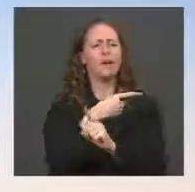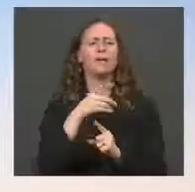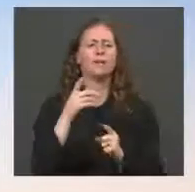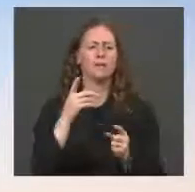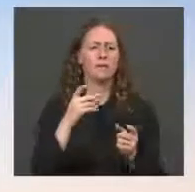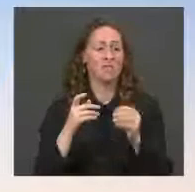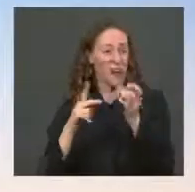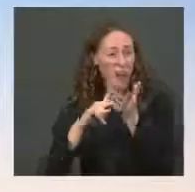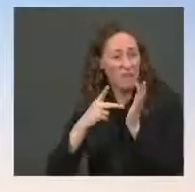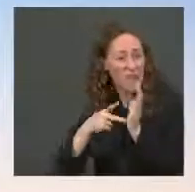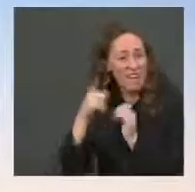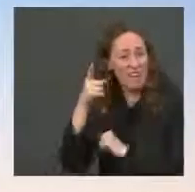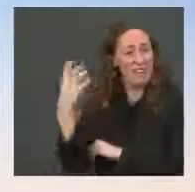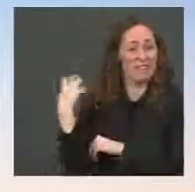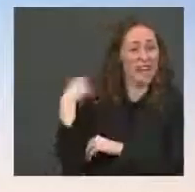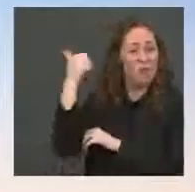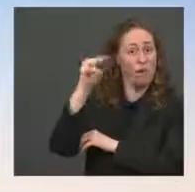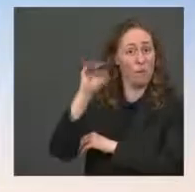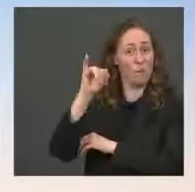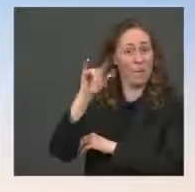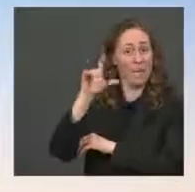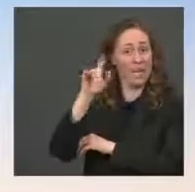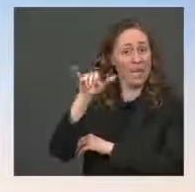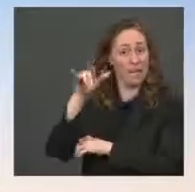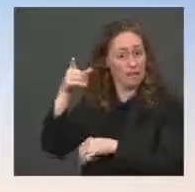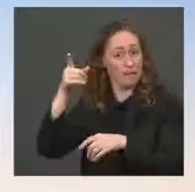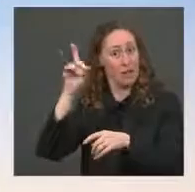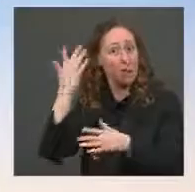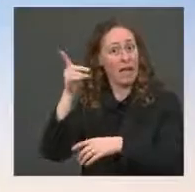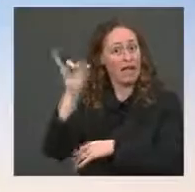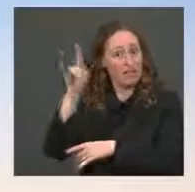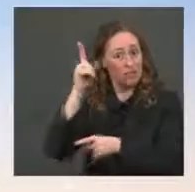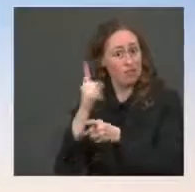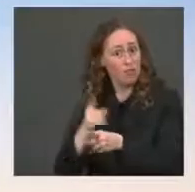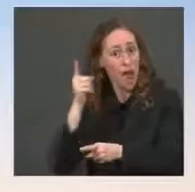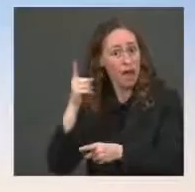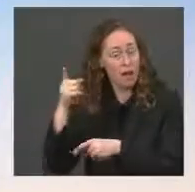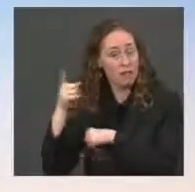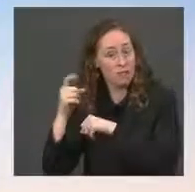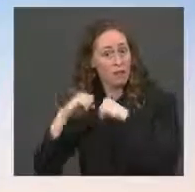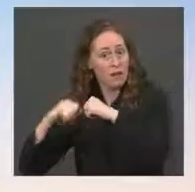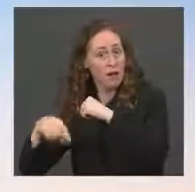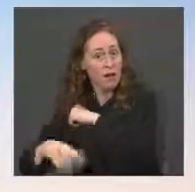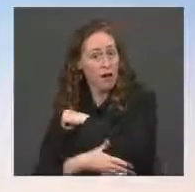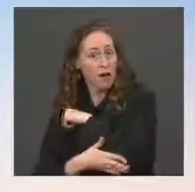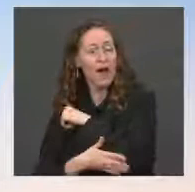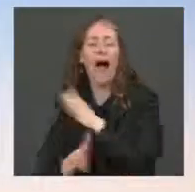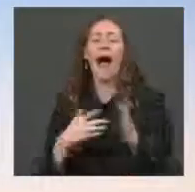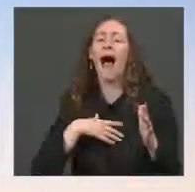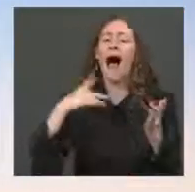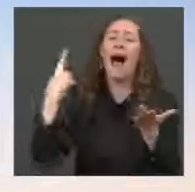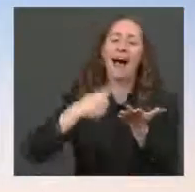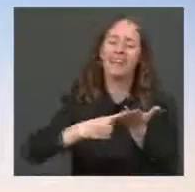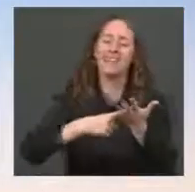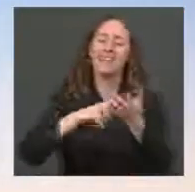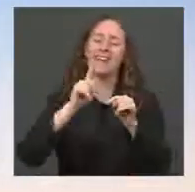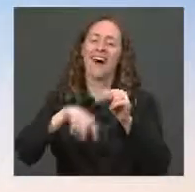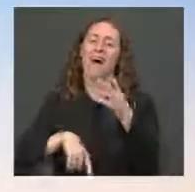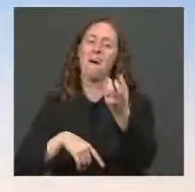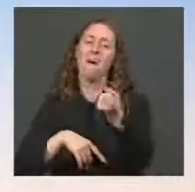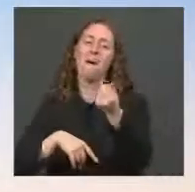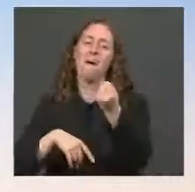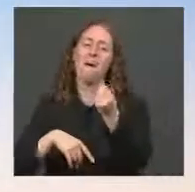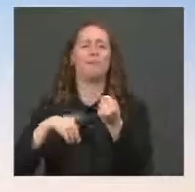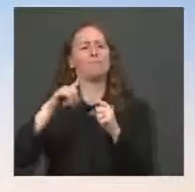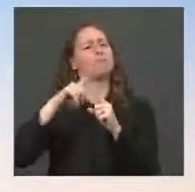have been acting patriotically by having these conversations? Again, I'm not going to give further analysis other than to say that the president believes he's